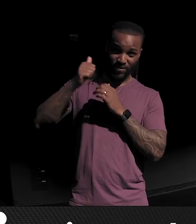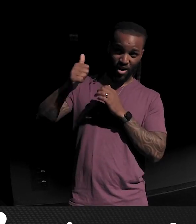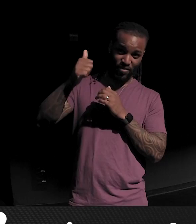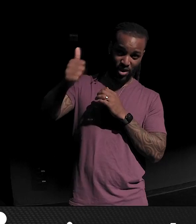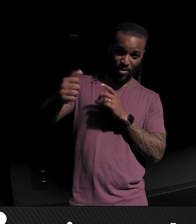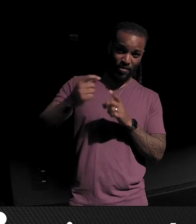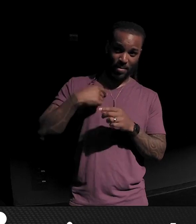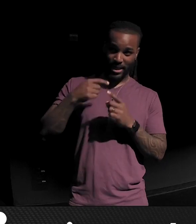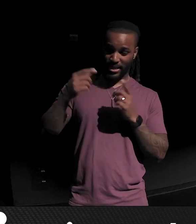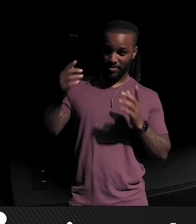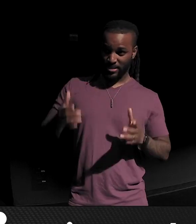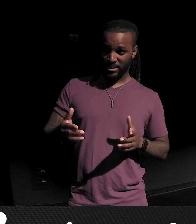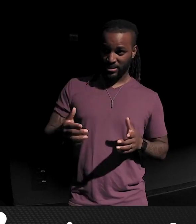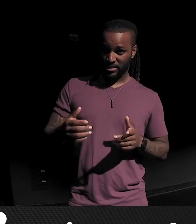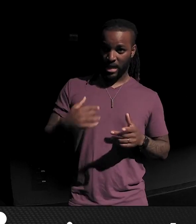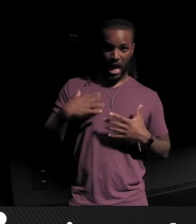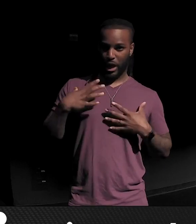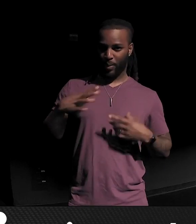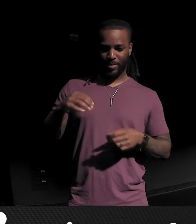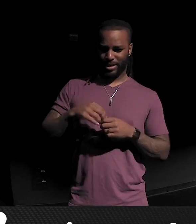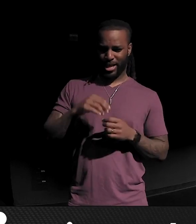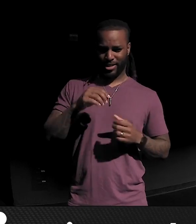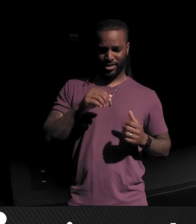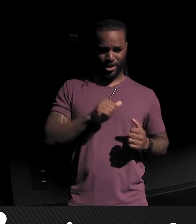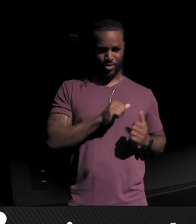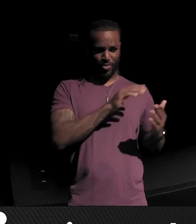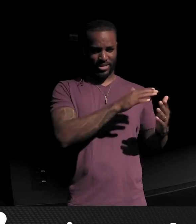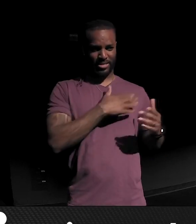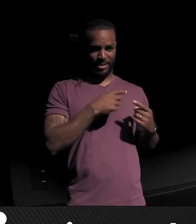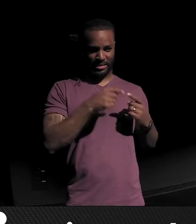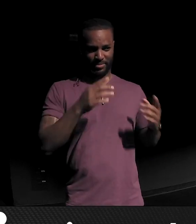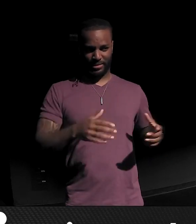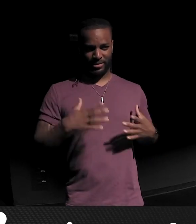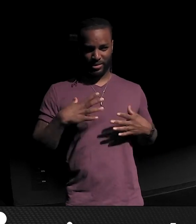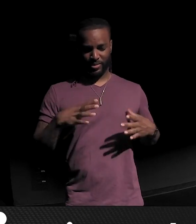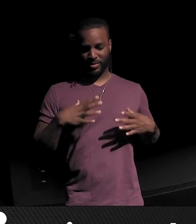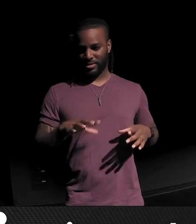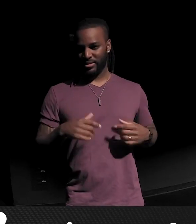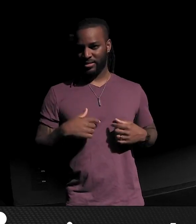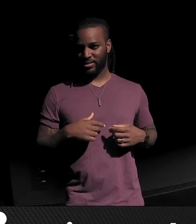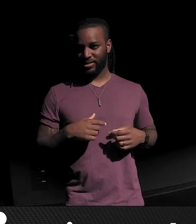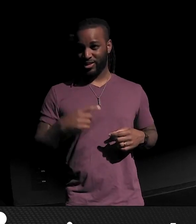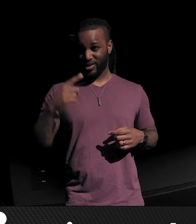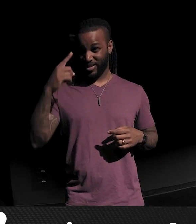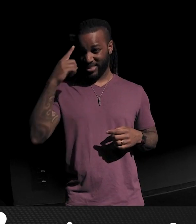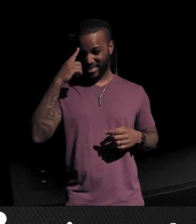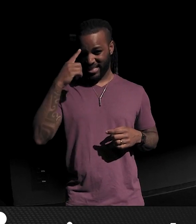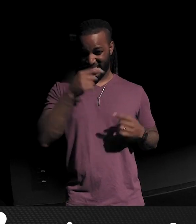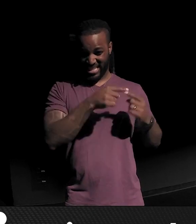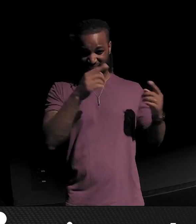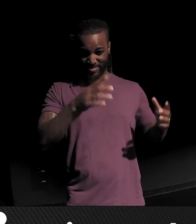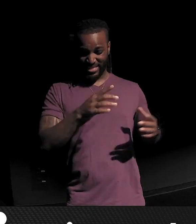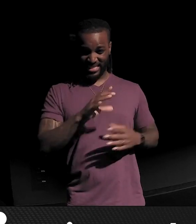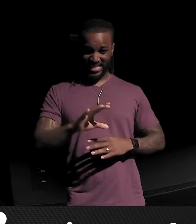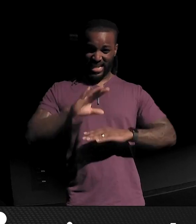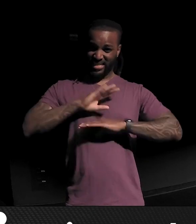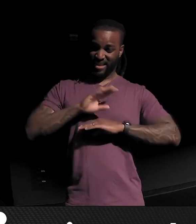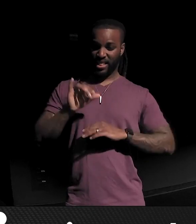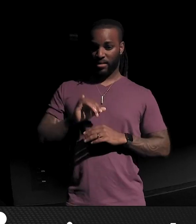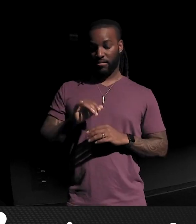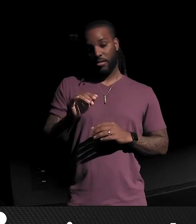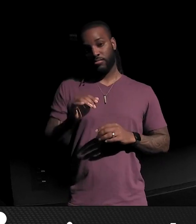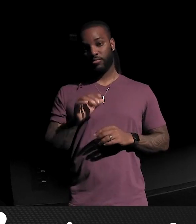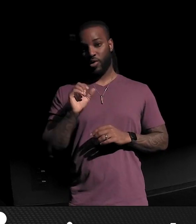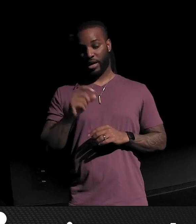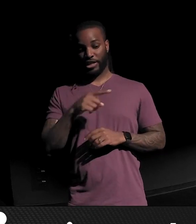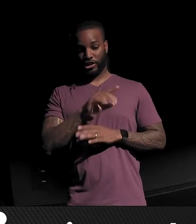enemies. I don't want to be in the presence of my enemies. You think the enemy is satisfied? Like, okay, well, she's